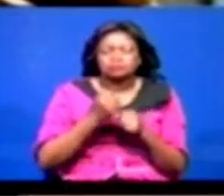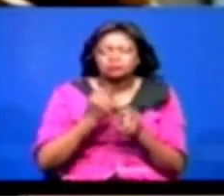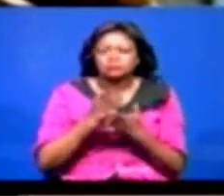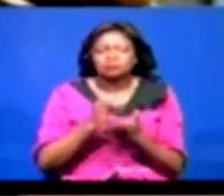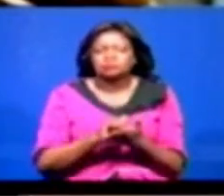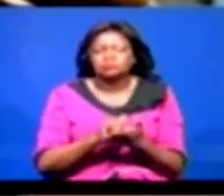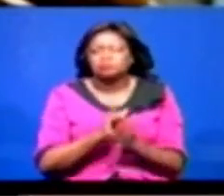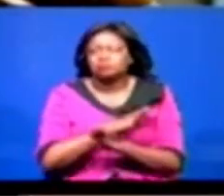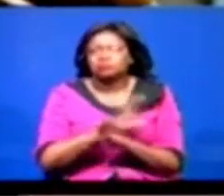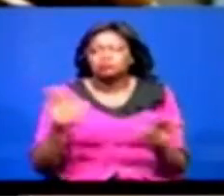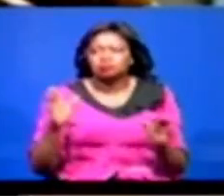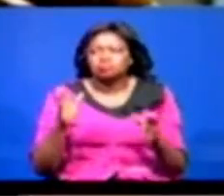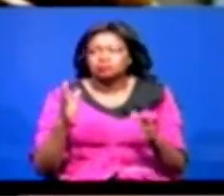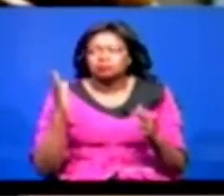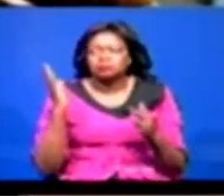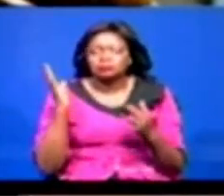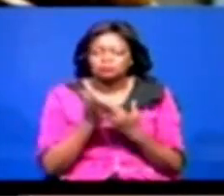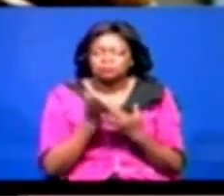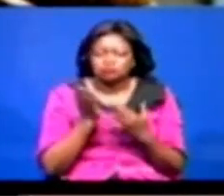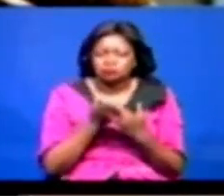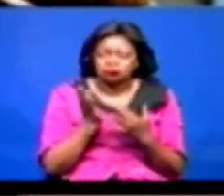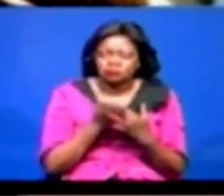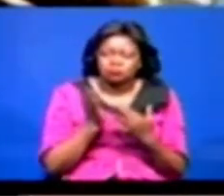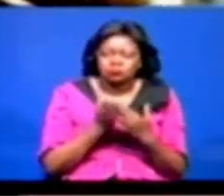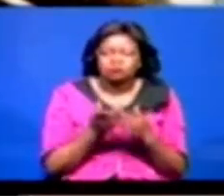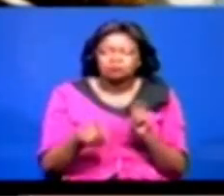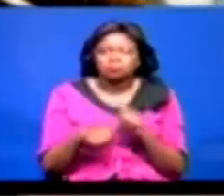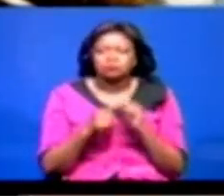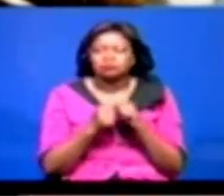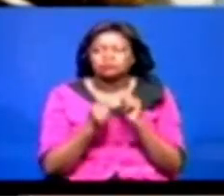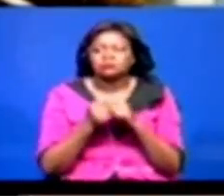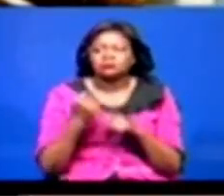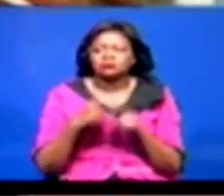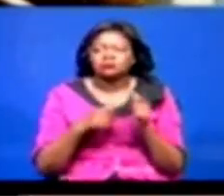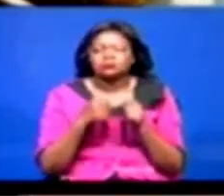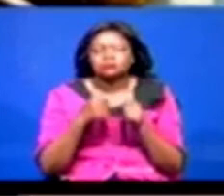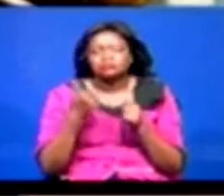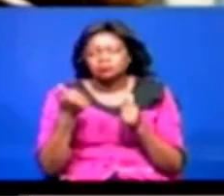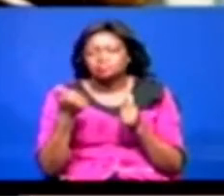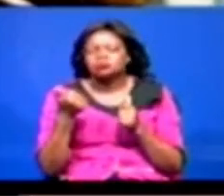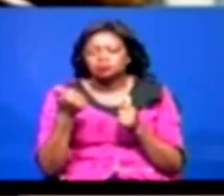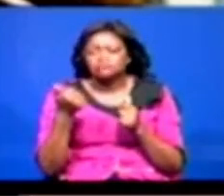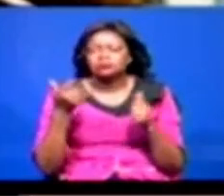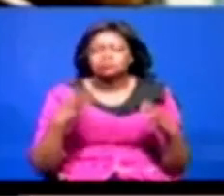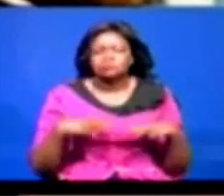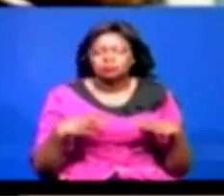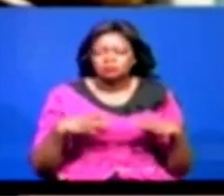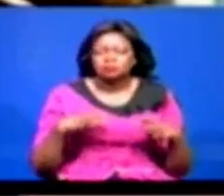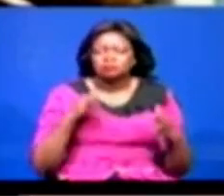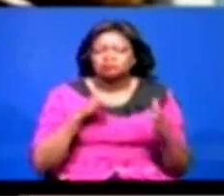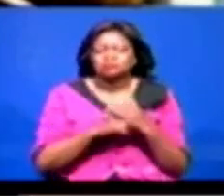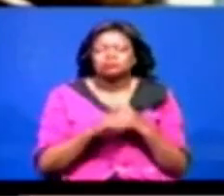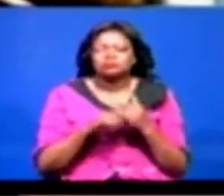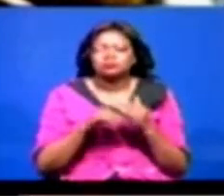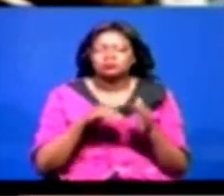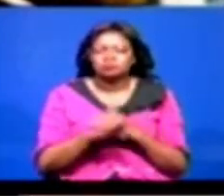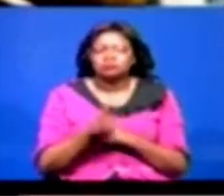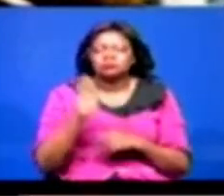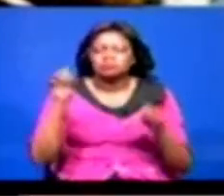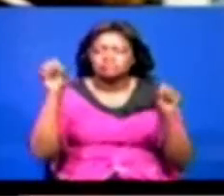no intrusion or interference coming from any quarter into the system.